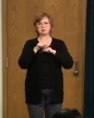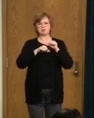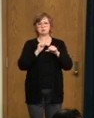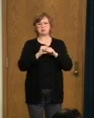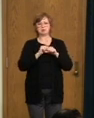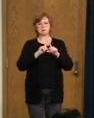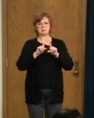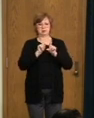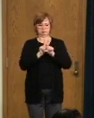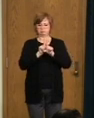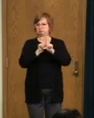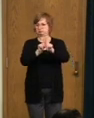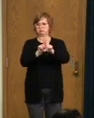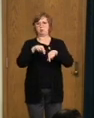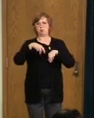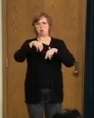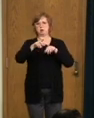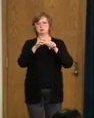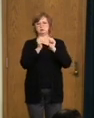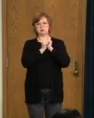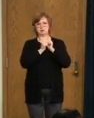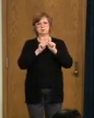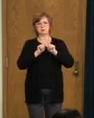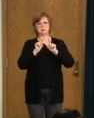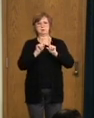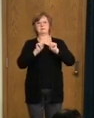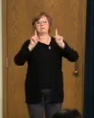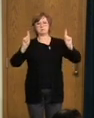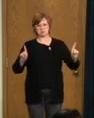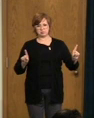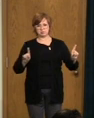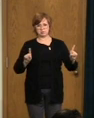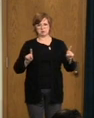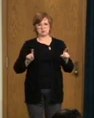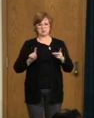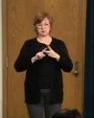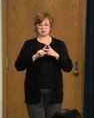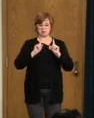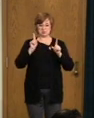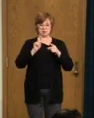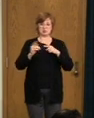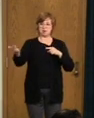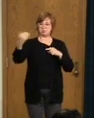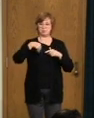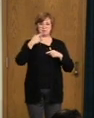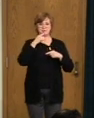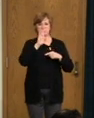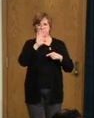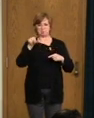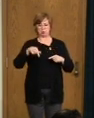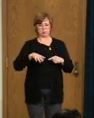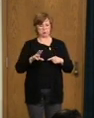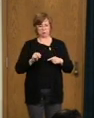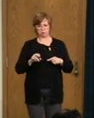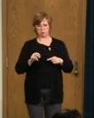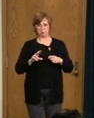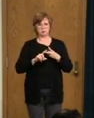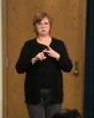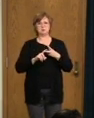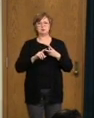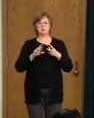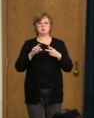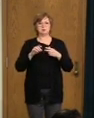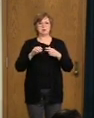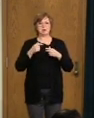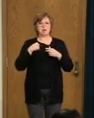that distance, not sharing a meal even outdoors, like in a barbecue setting, not passing things back and forth, maintaining